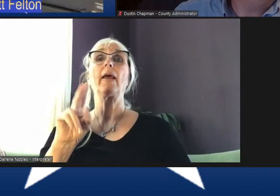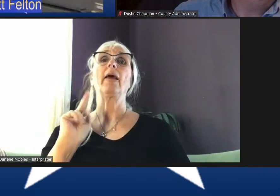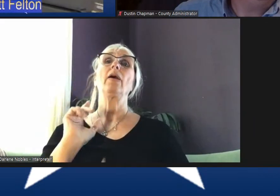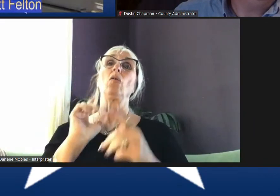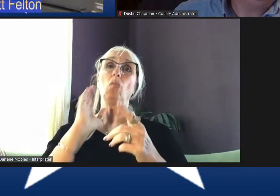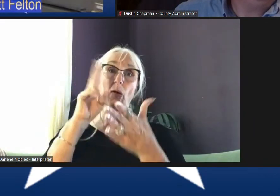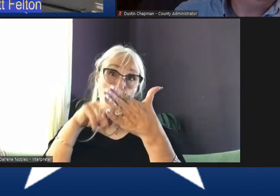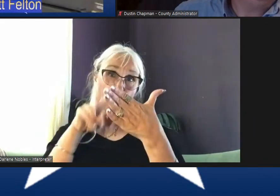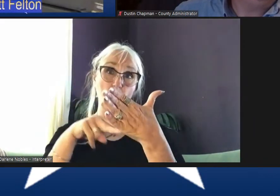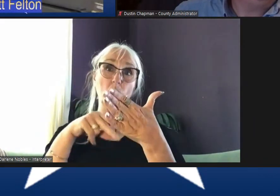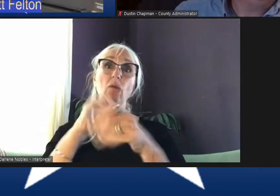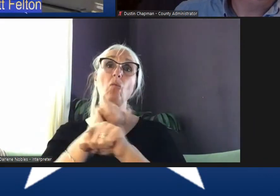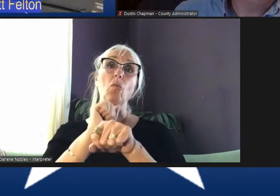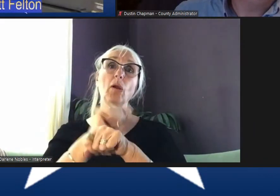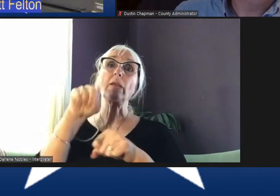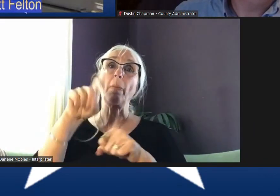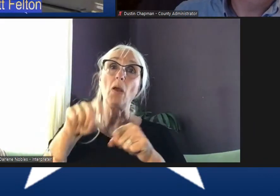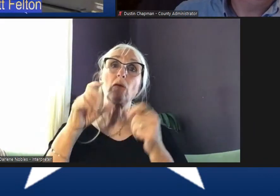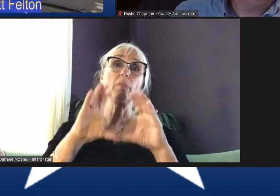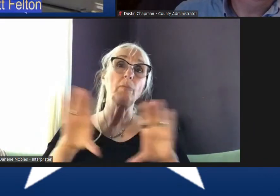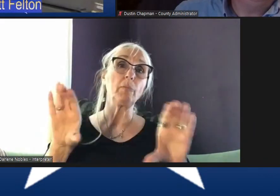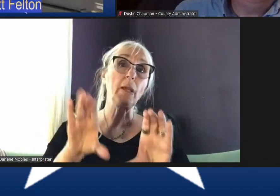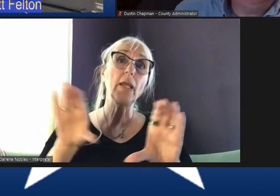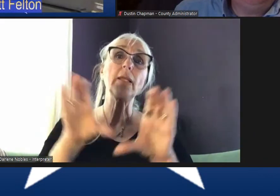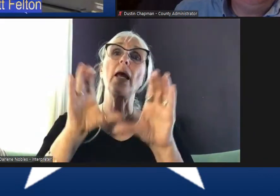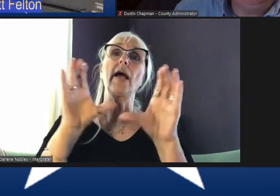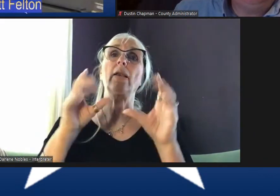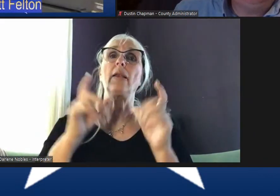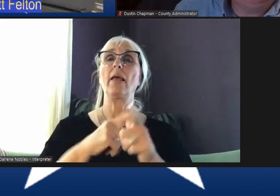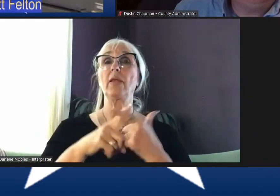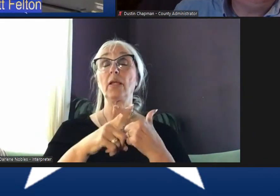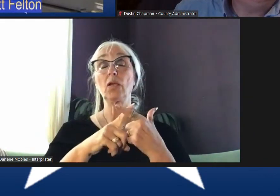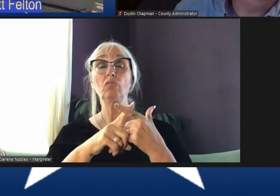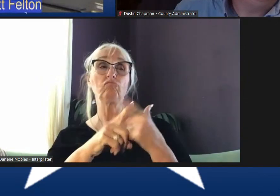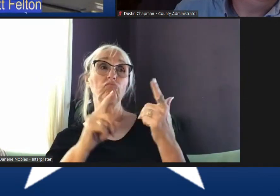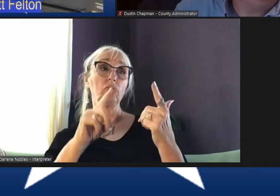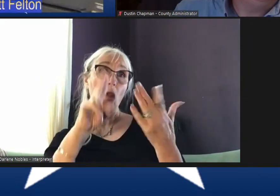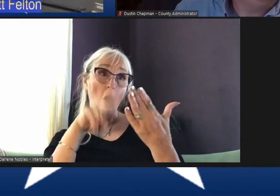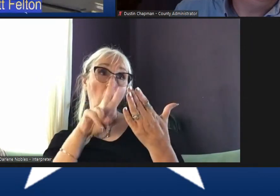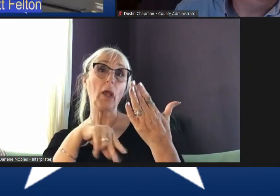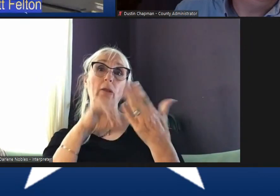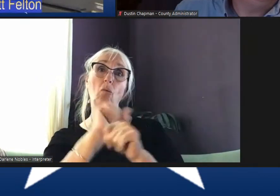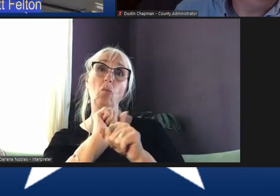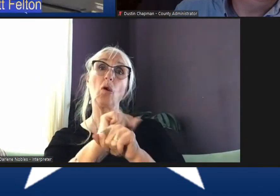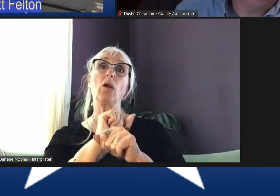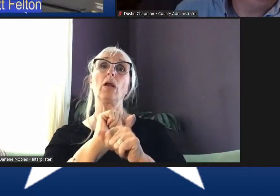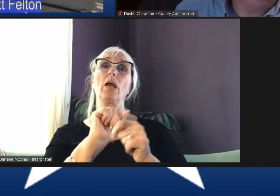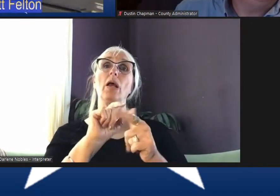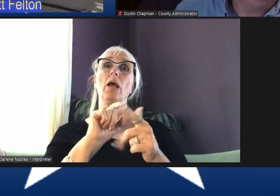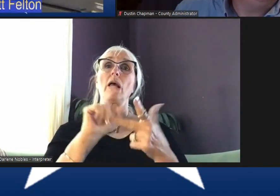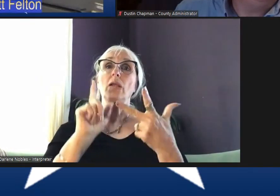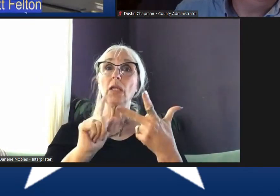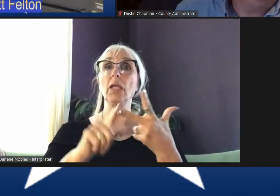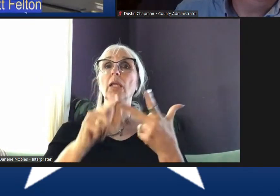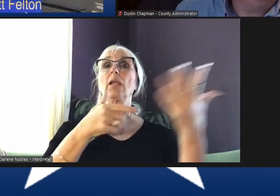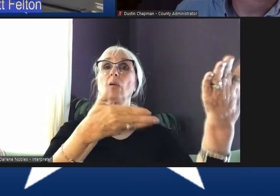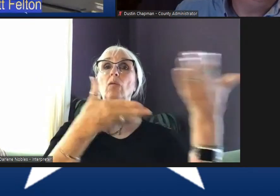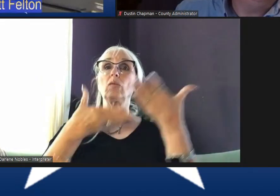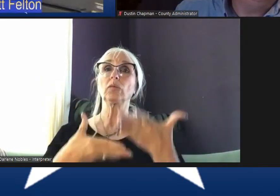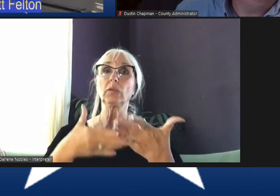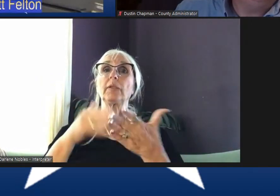to be done and look at the work. And then it comes to the city reviews